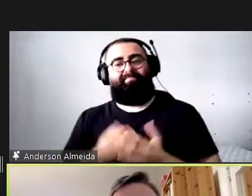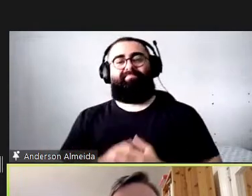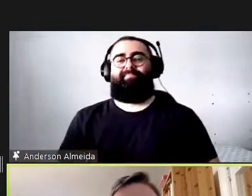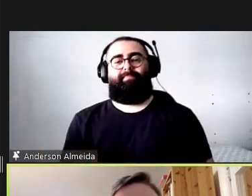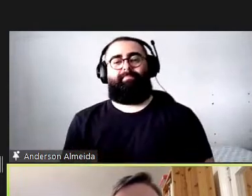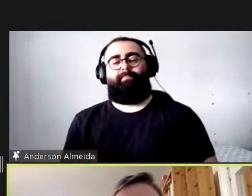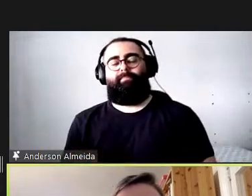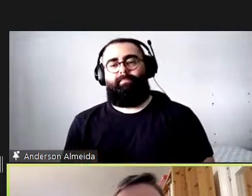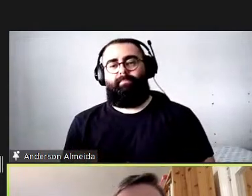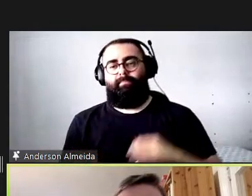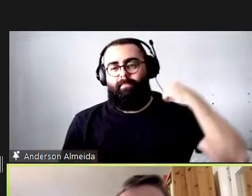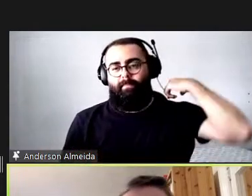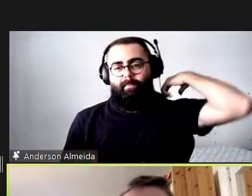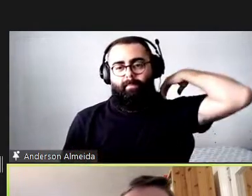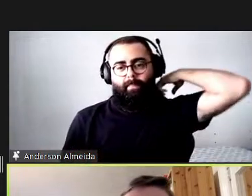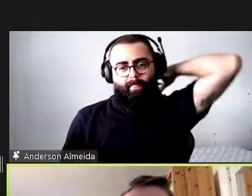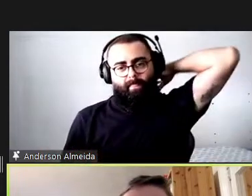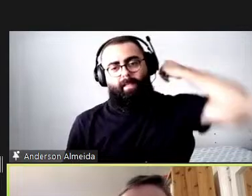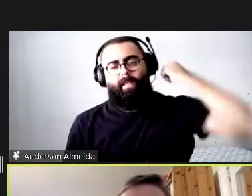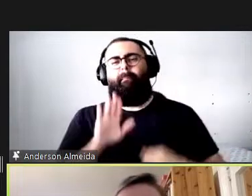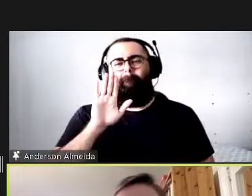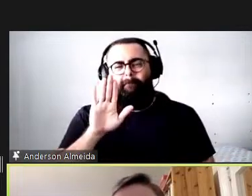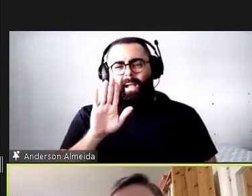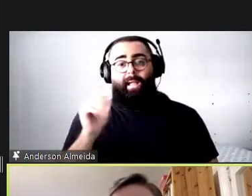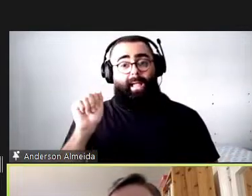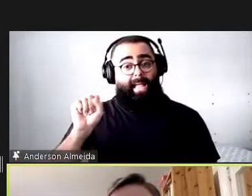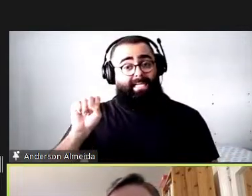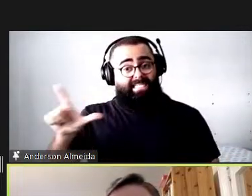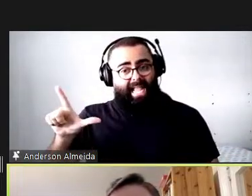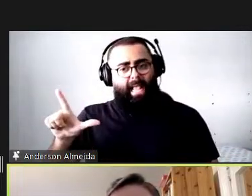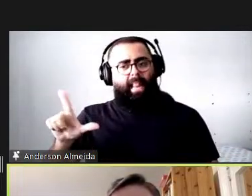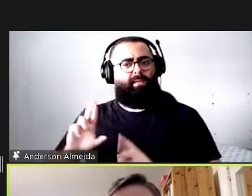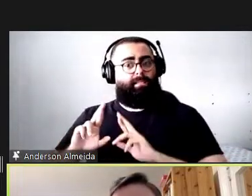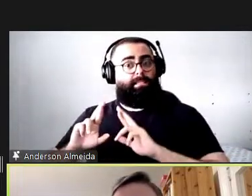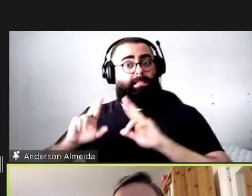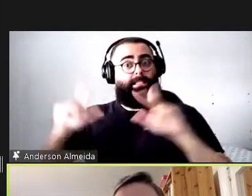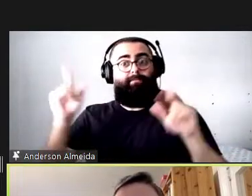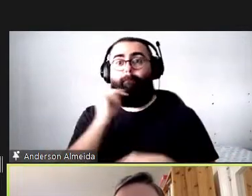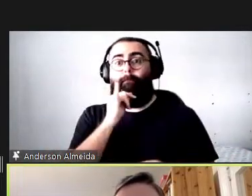But ASL is quite distinct from British Sign Language.